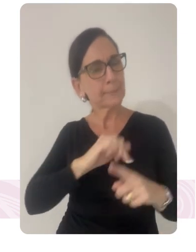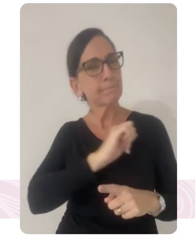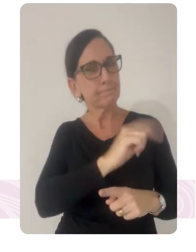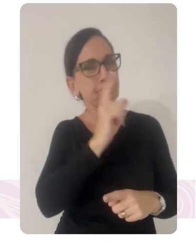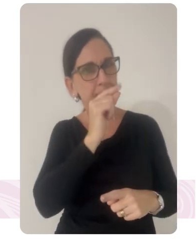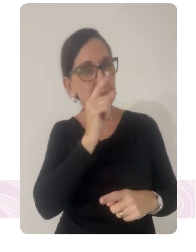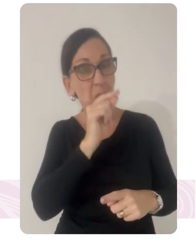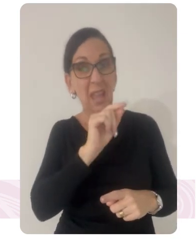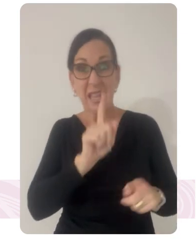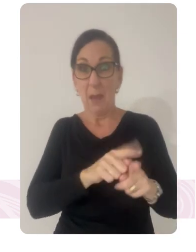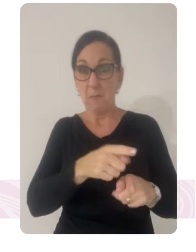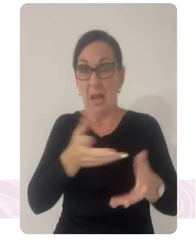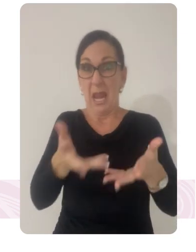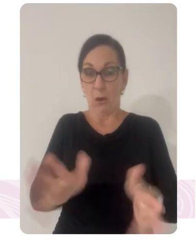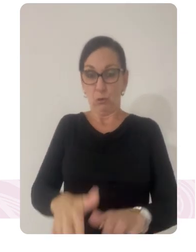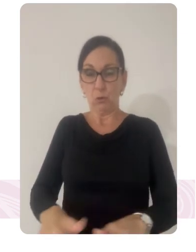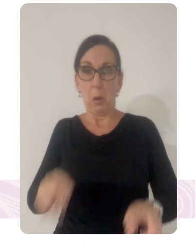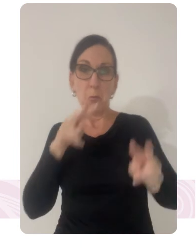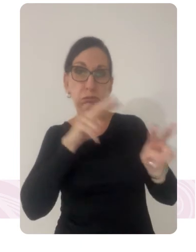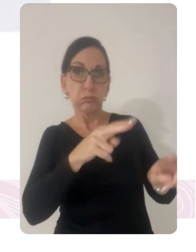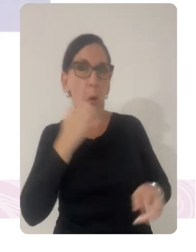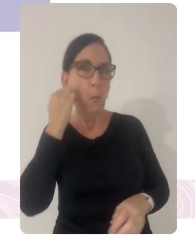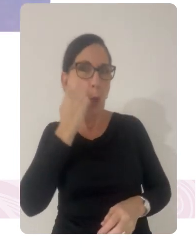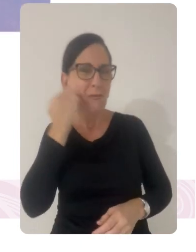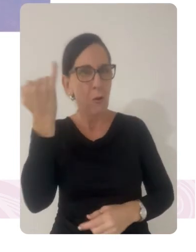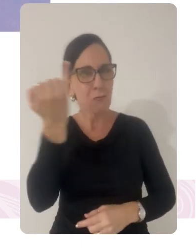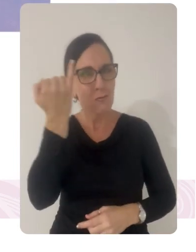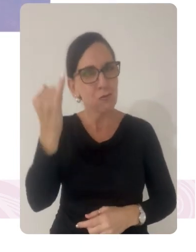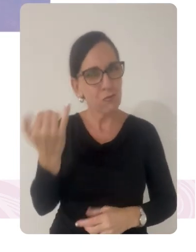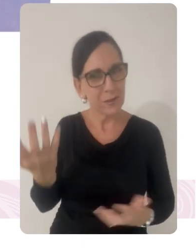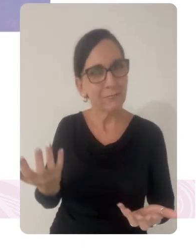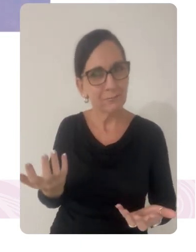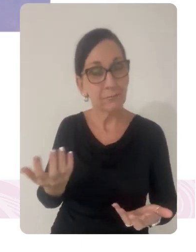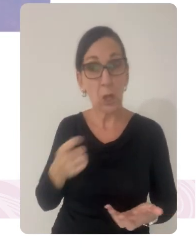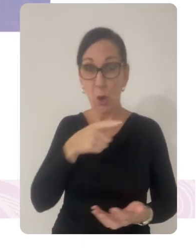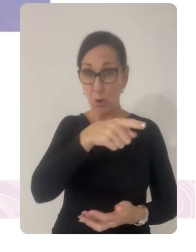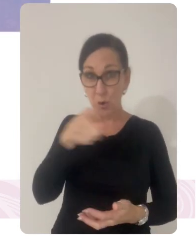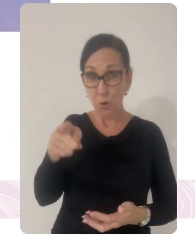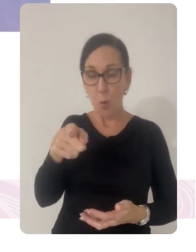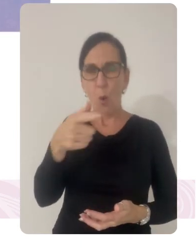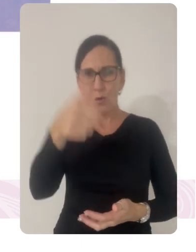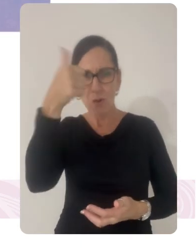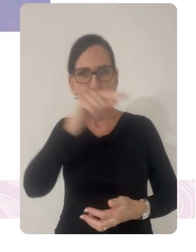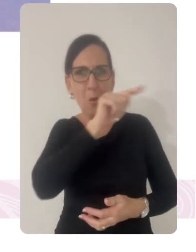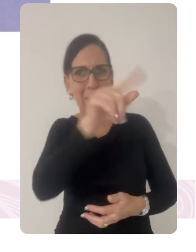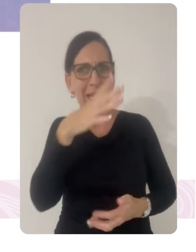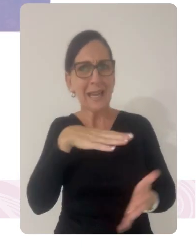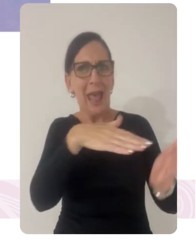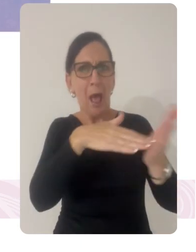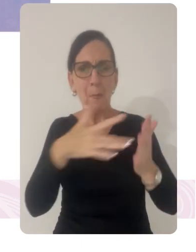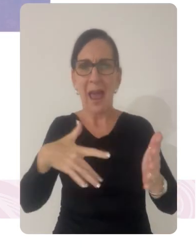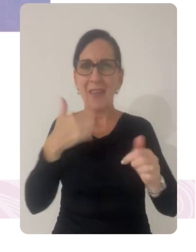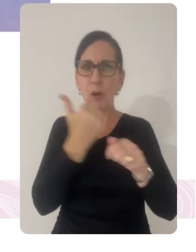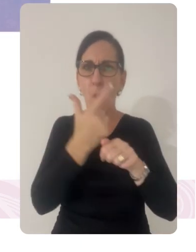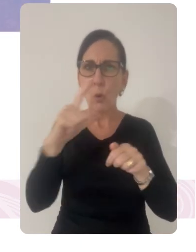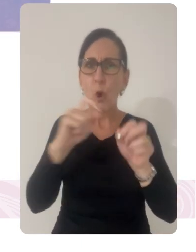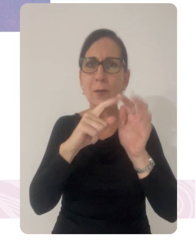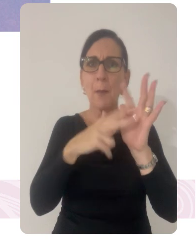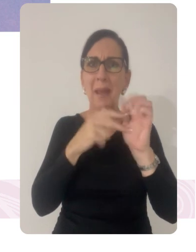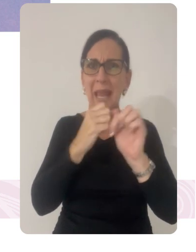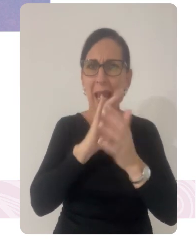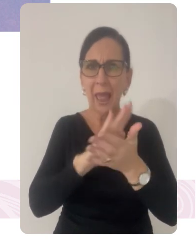may also be exposed to pornography. If you or someone you know needs help and lives in the Gold Coast or